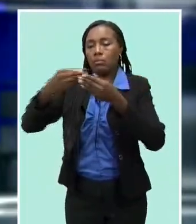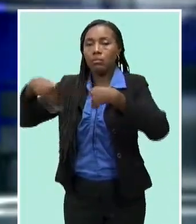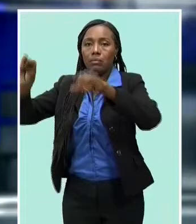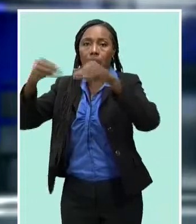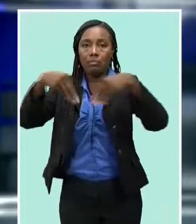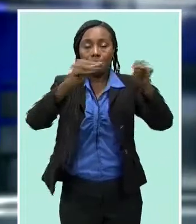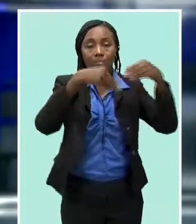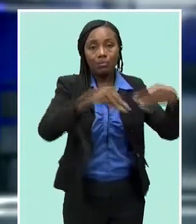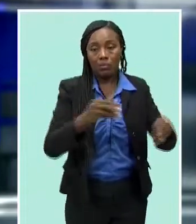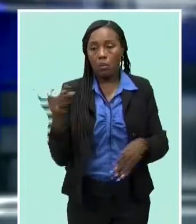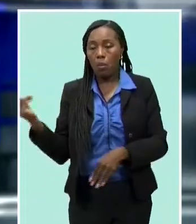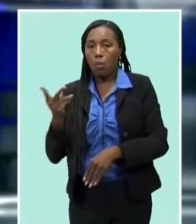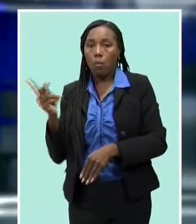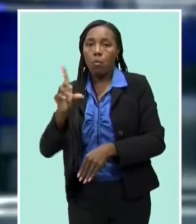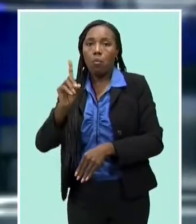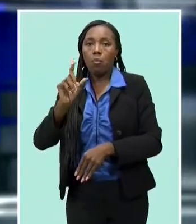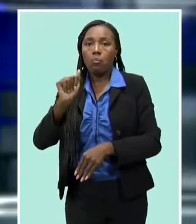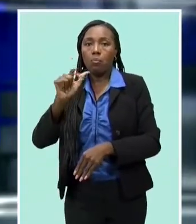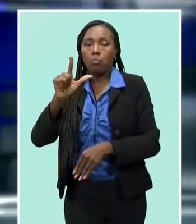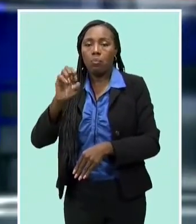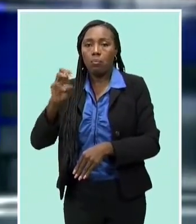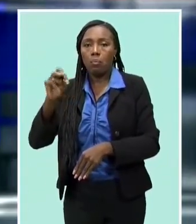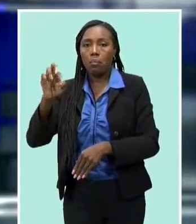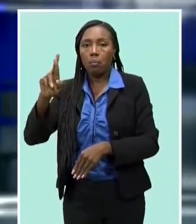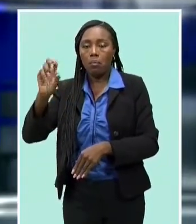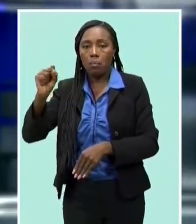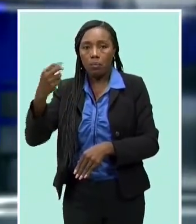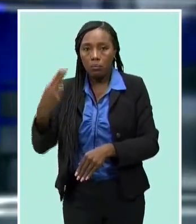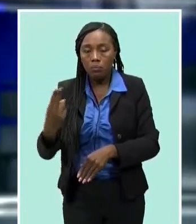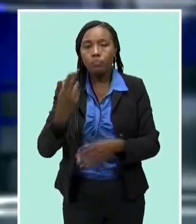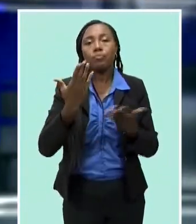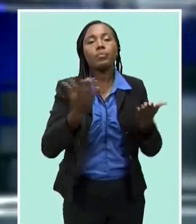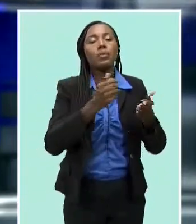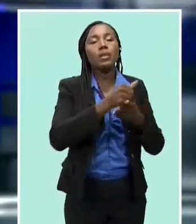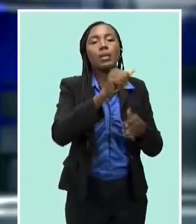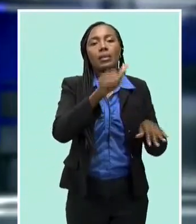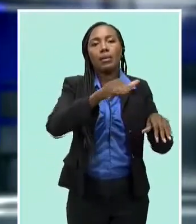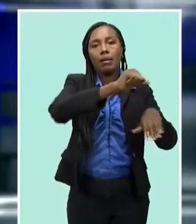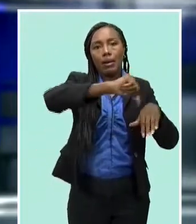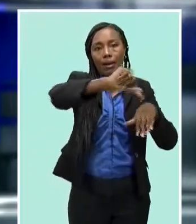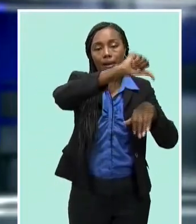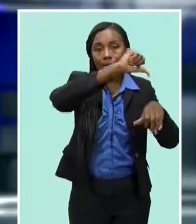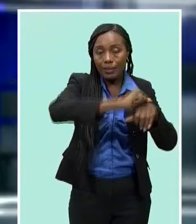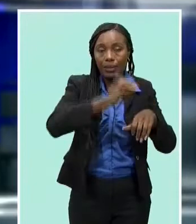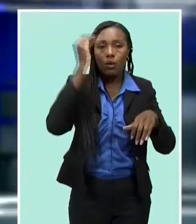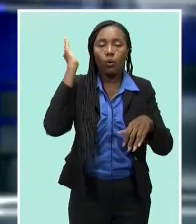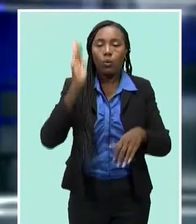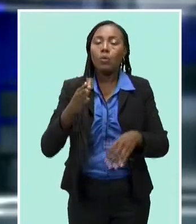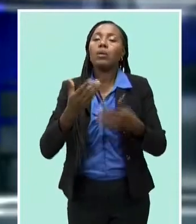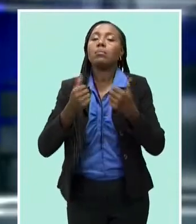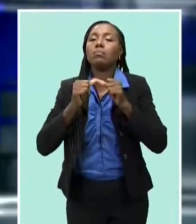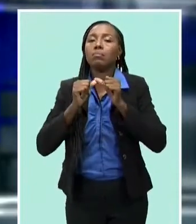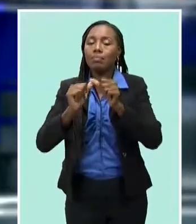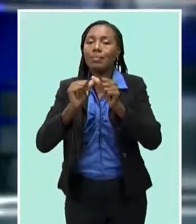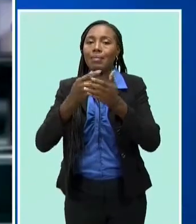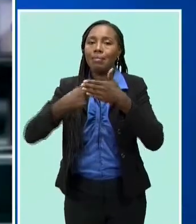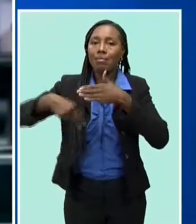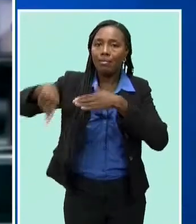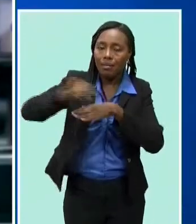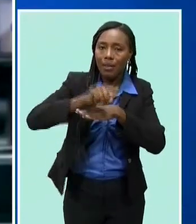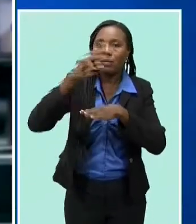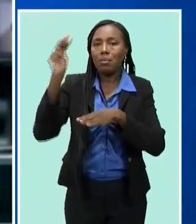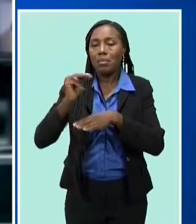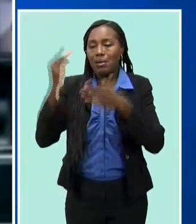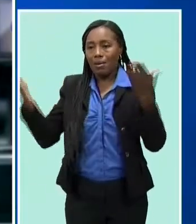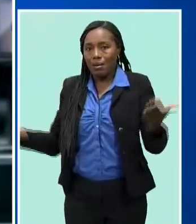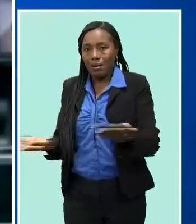both confirmed this afternoon that those negotiations with the Gaston Brown administration in Antigua will officially get underway next Monday right